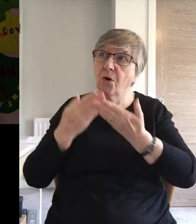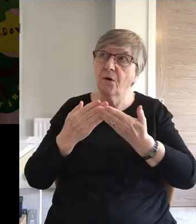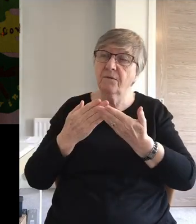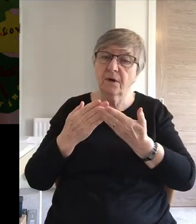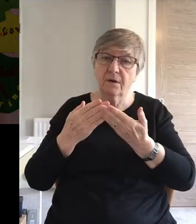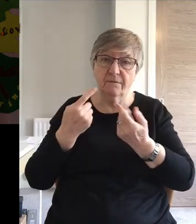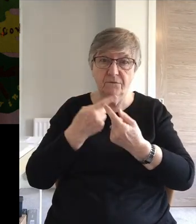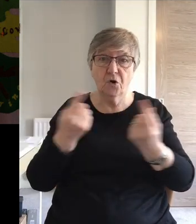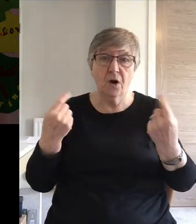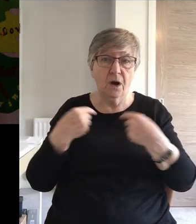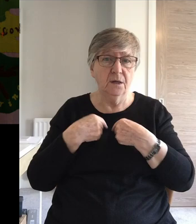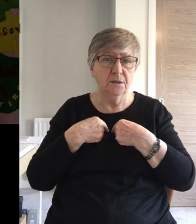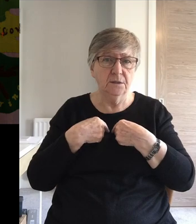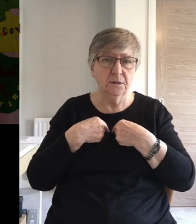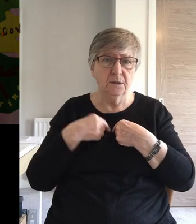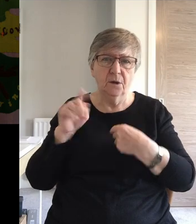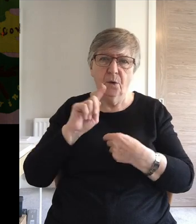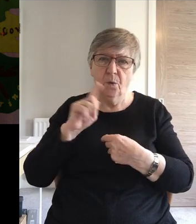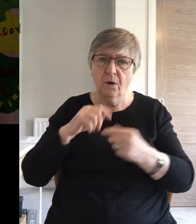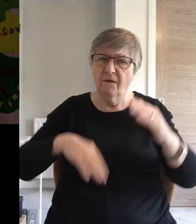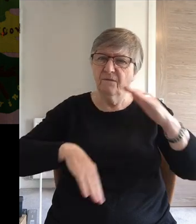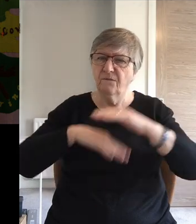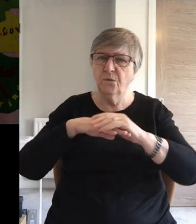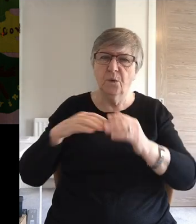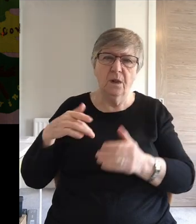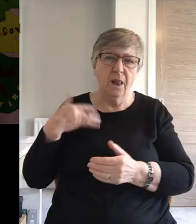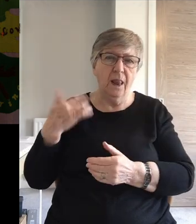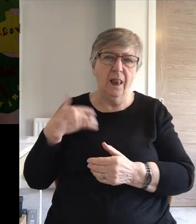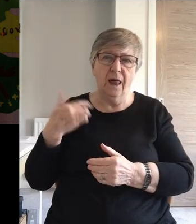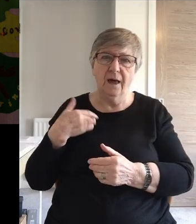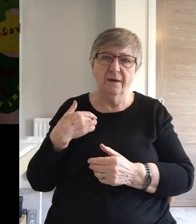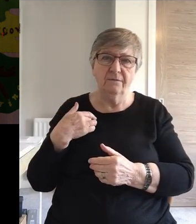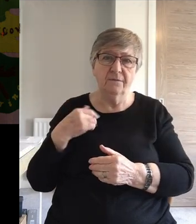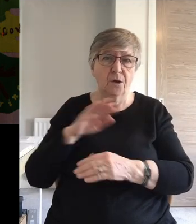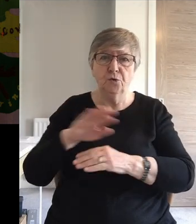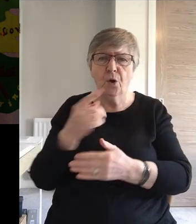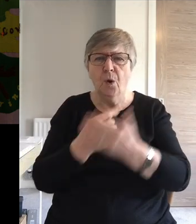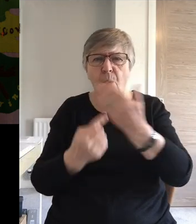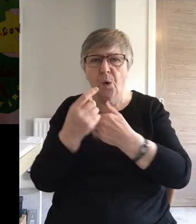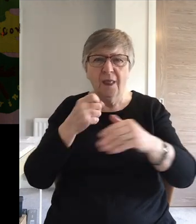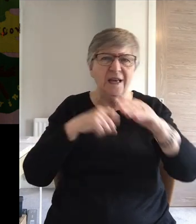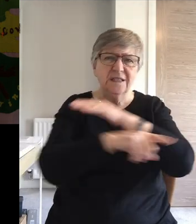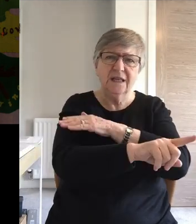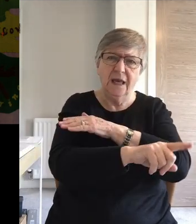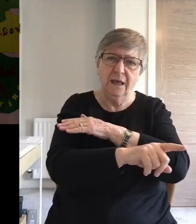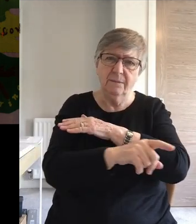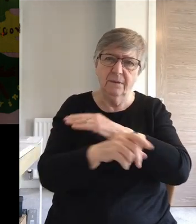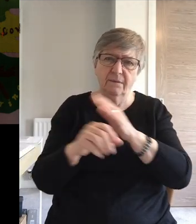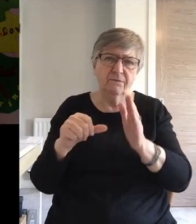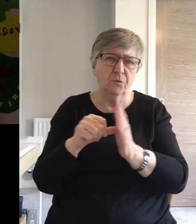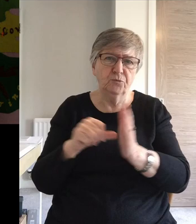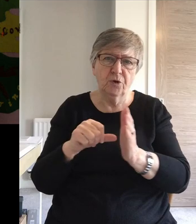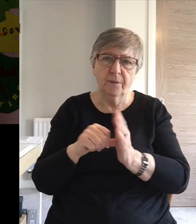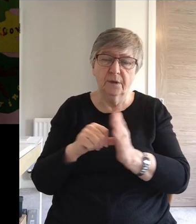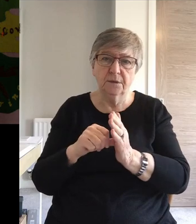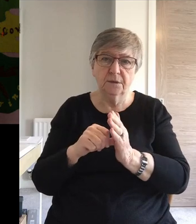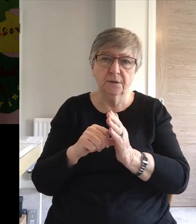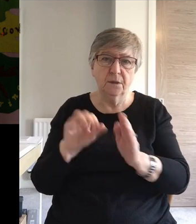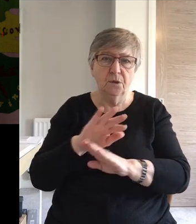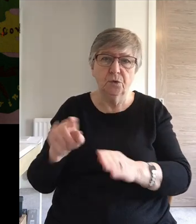And the offer is of a provision of fullness of life, not just escape from troubles, not